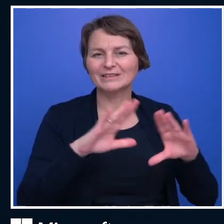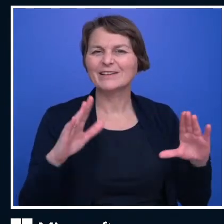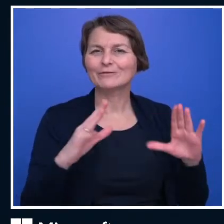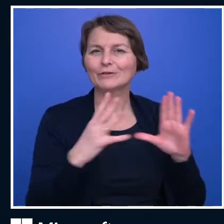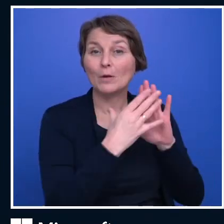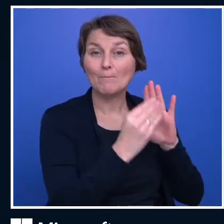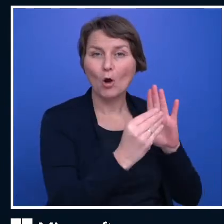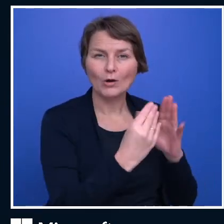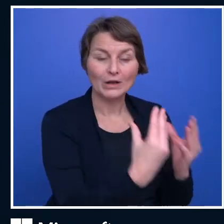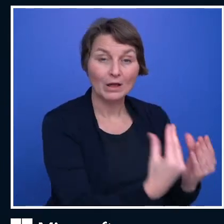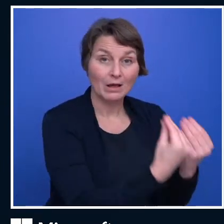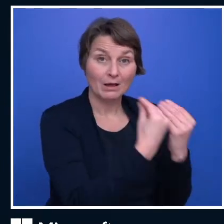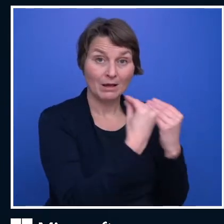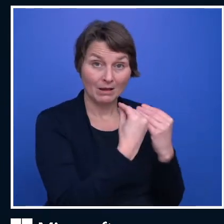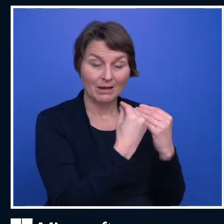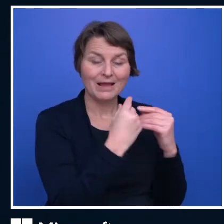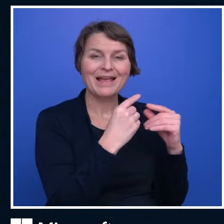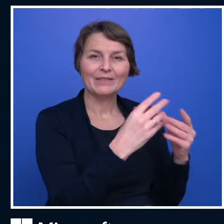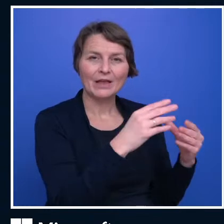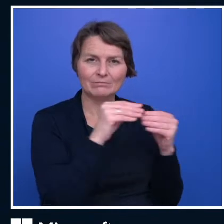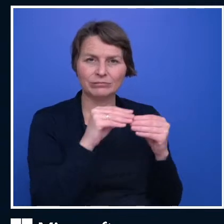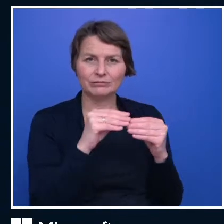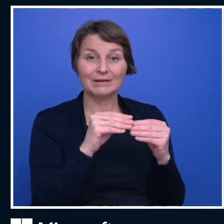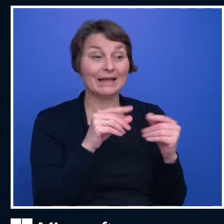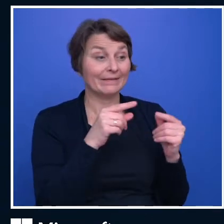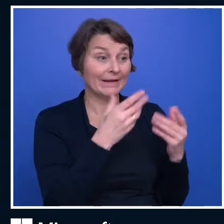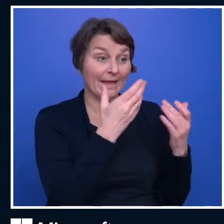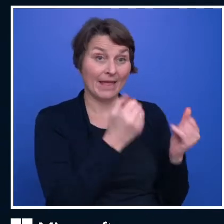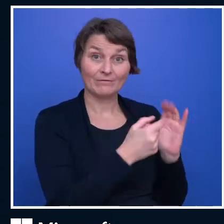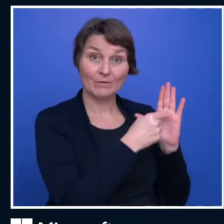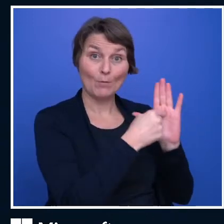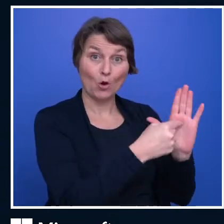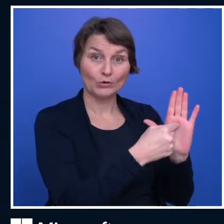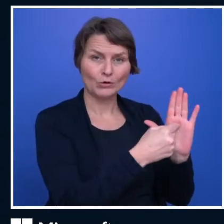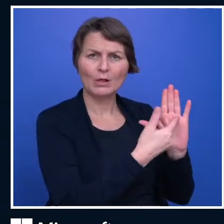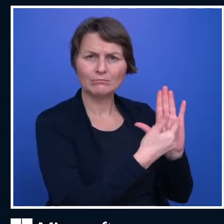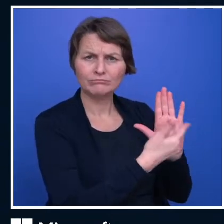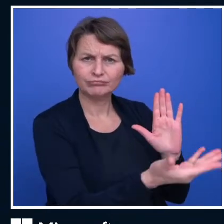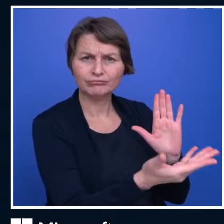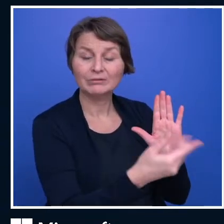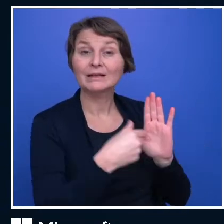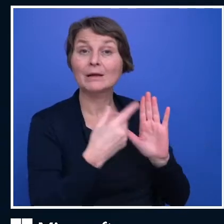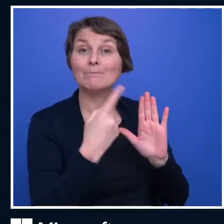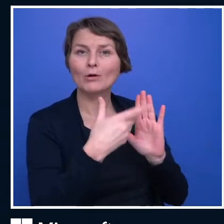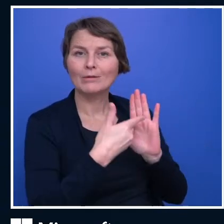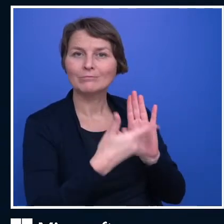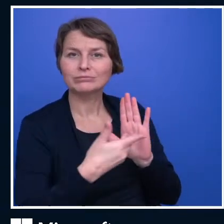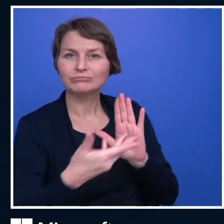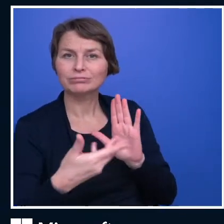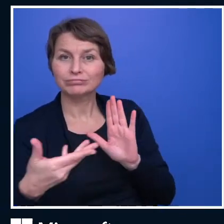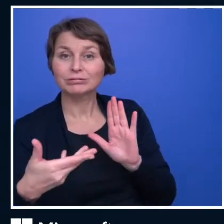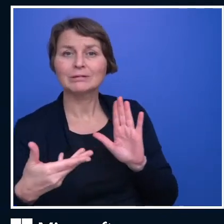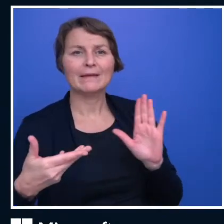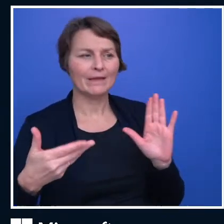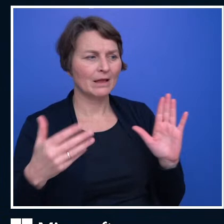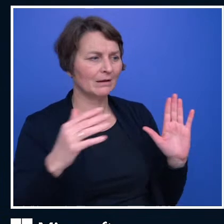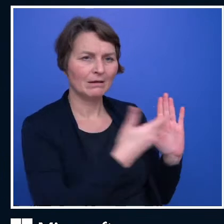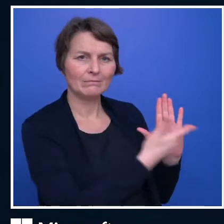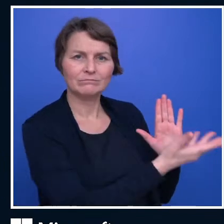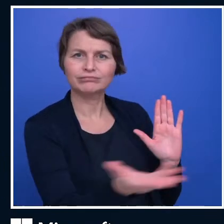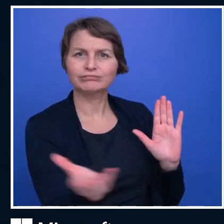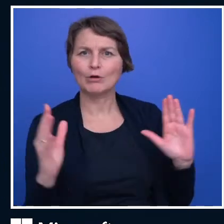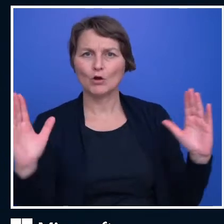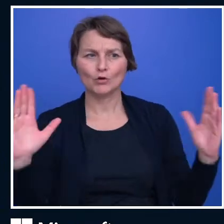then compare the performance, selection rate, and disparity matrix to find the optimal model for